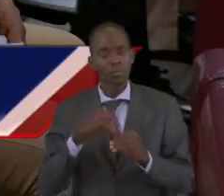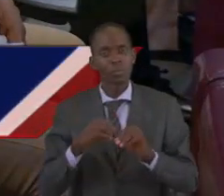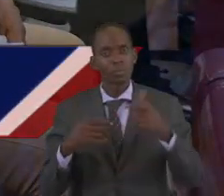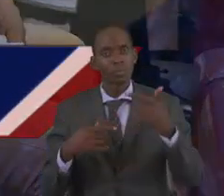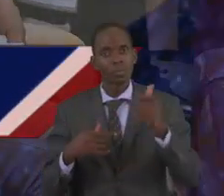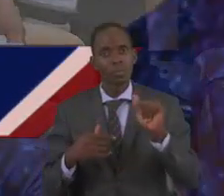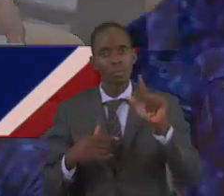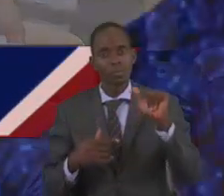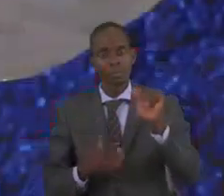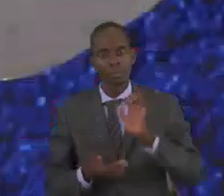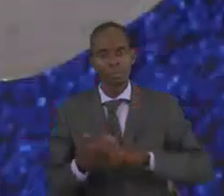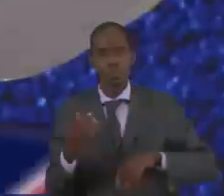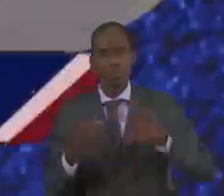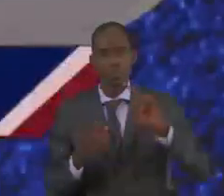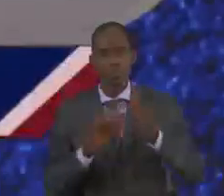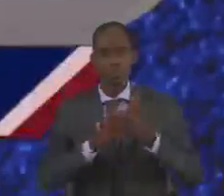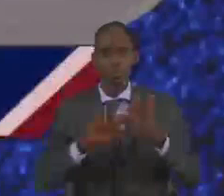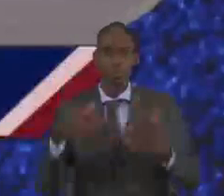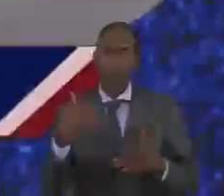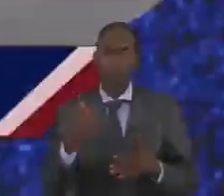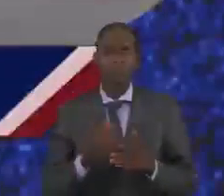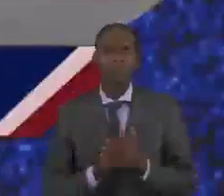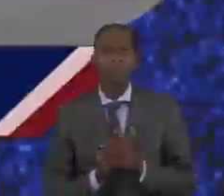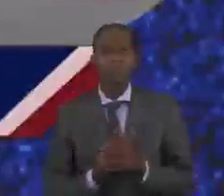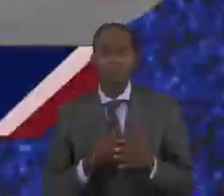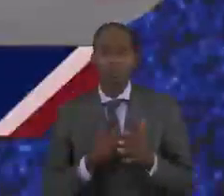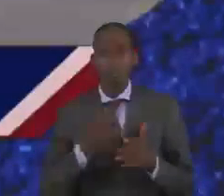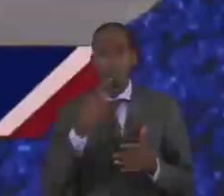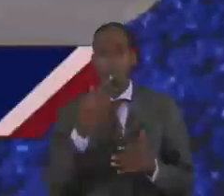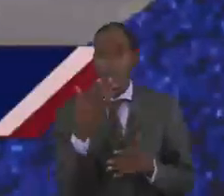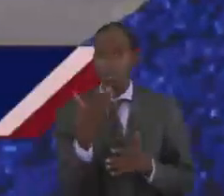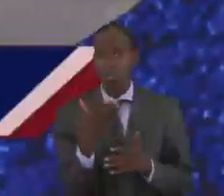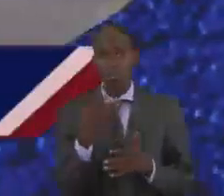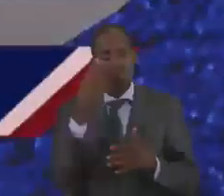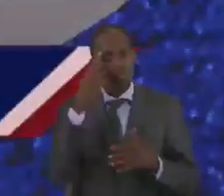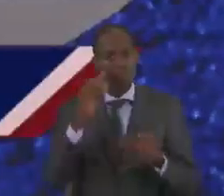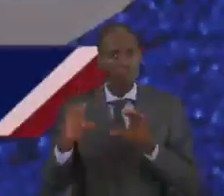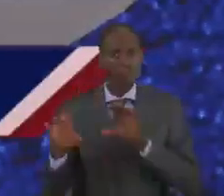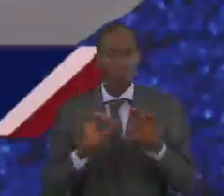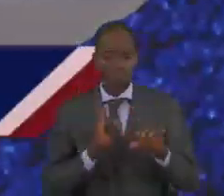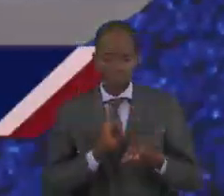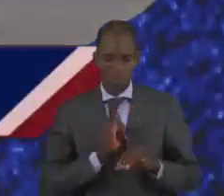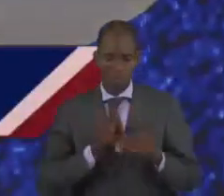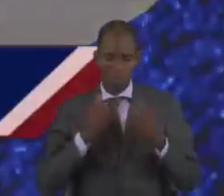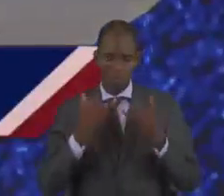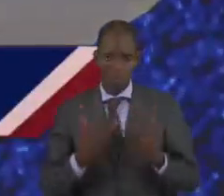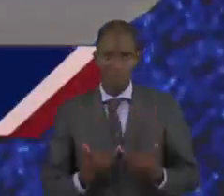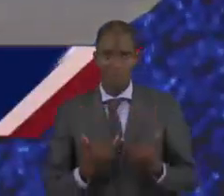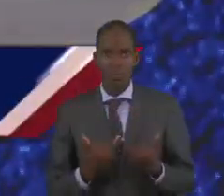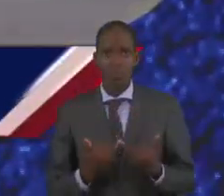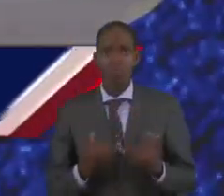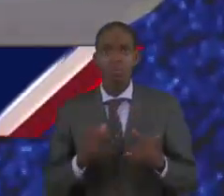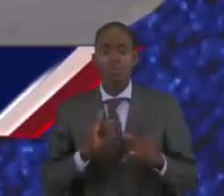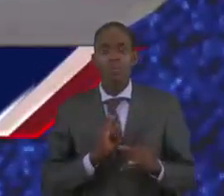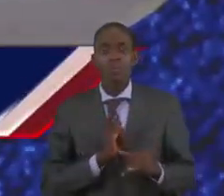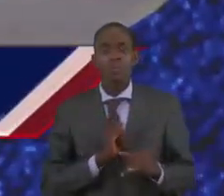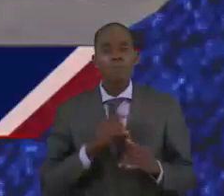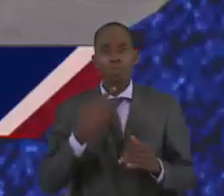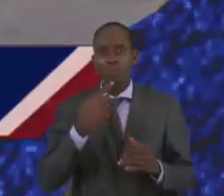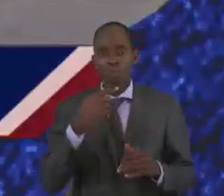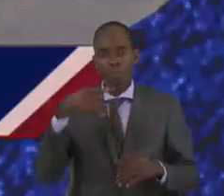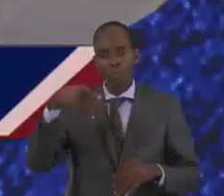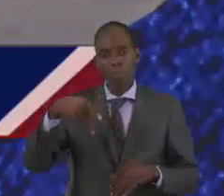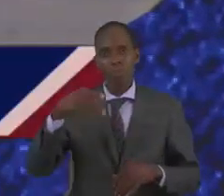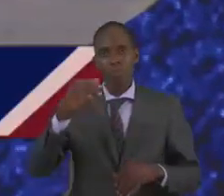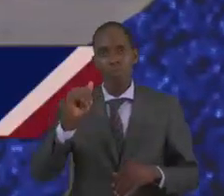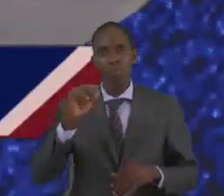1, reading from verse 10. It says, for do I now, that is I, Paul, do